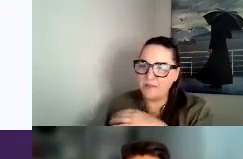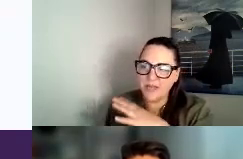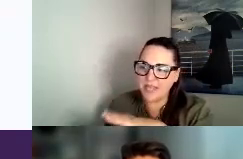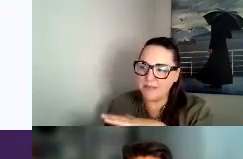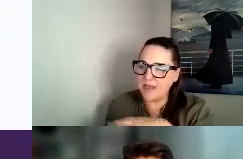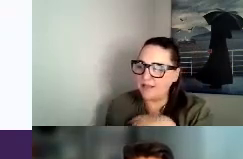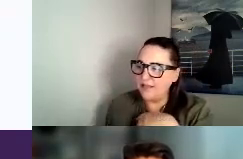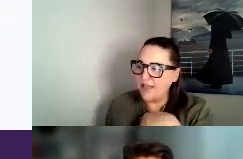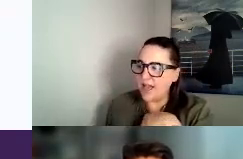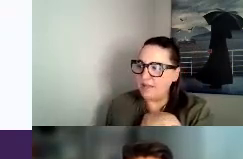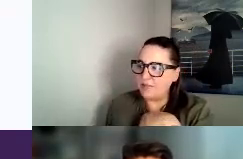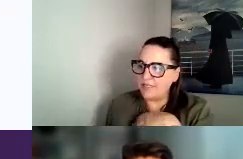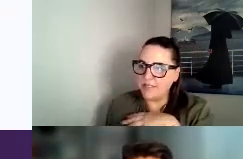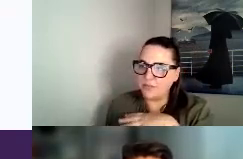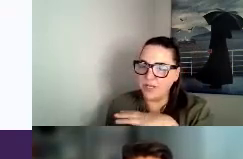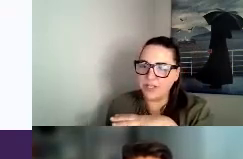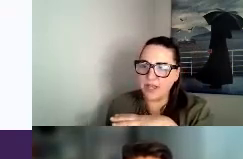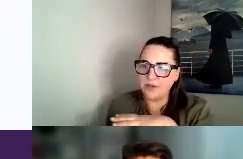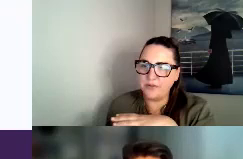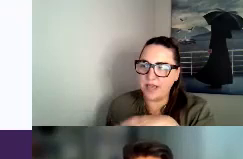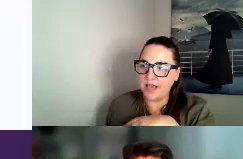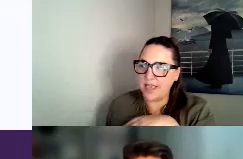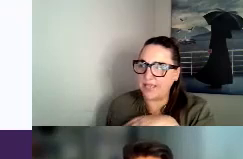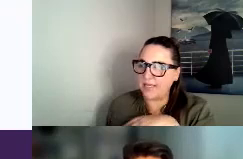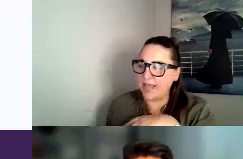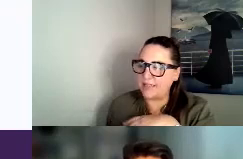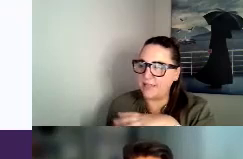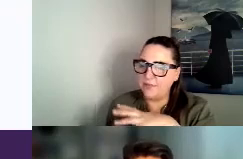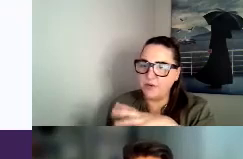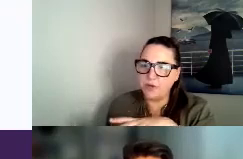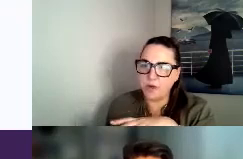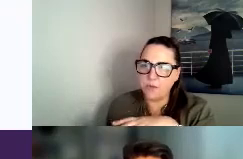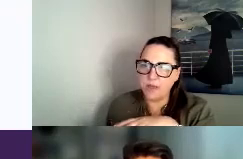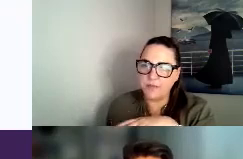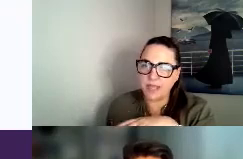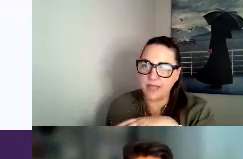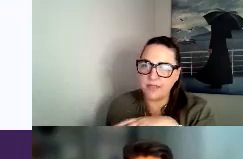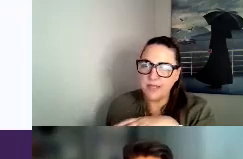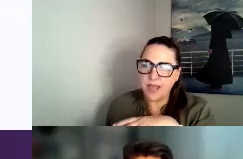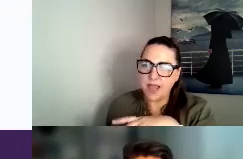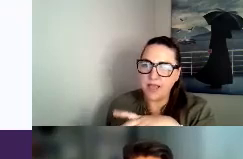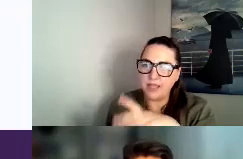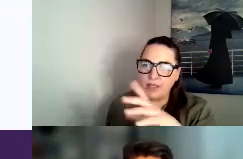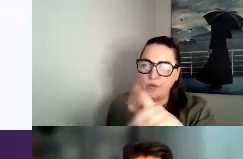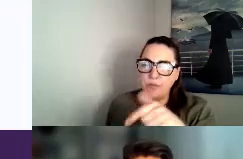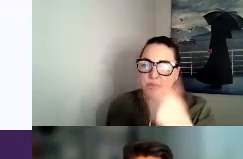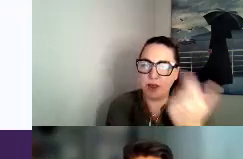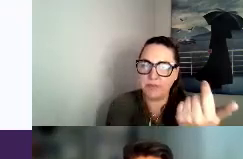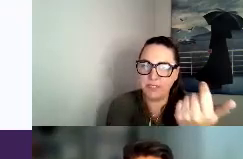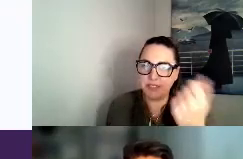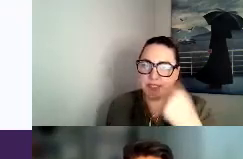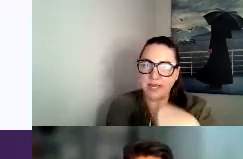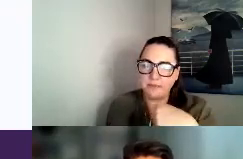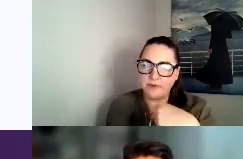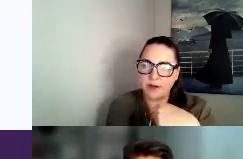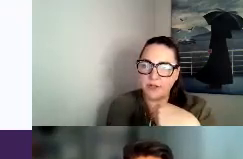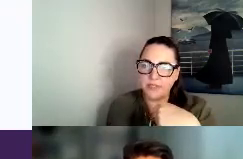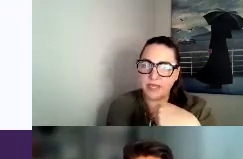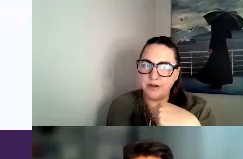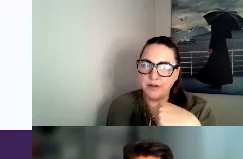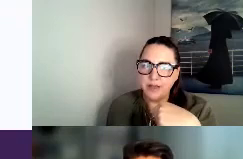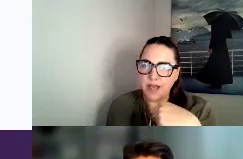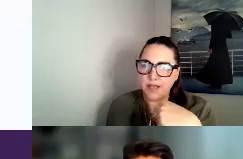phone number, email. Please reach out and connect. If you go to our website, you will be prompted to sign up